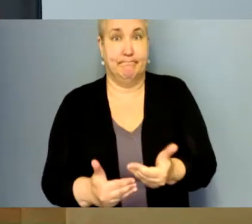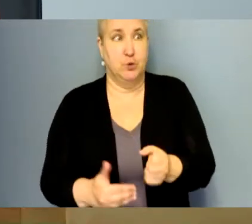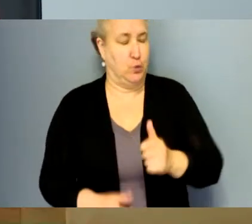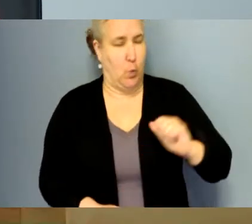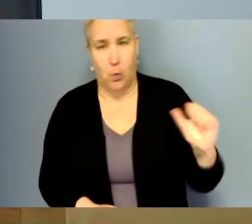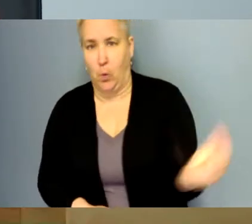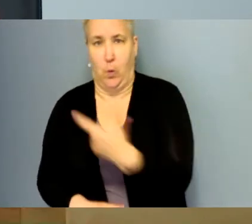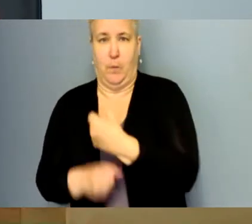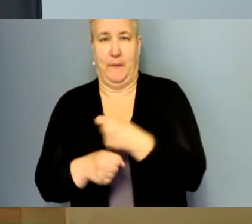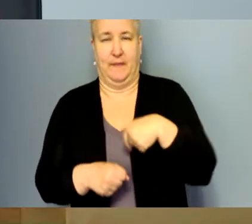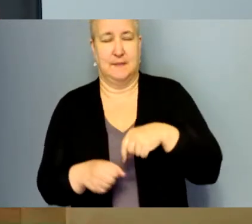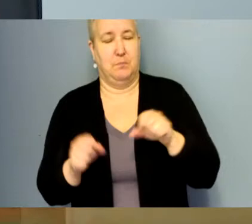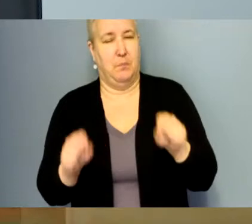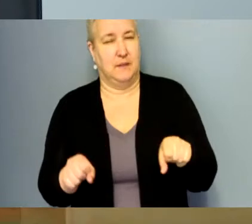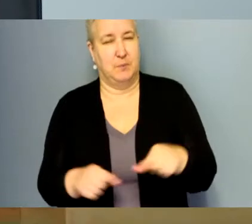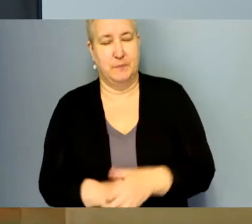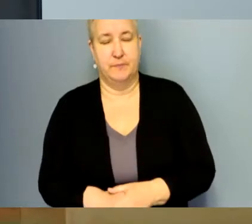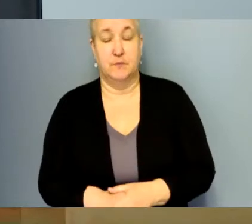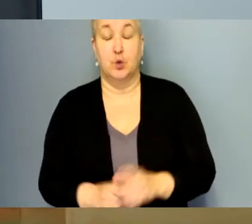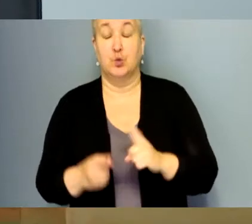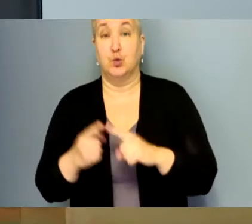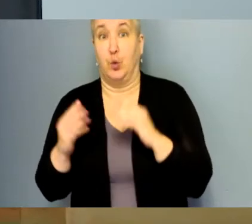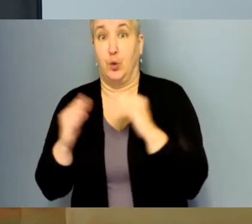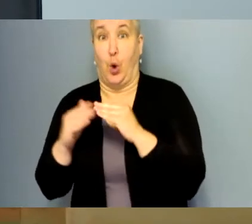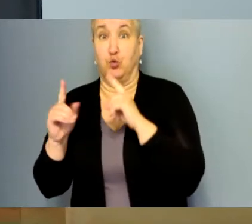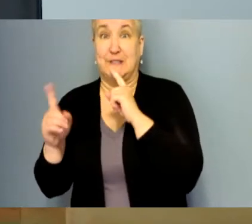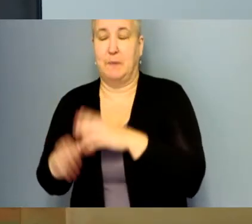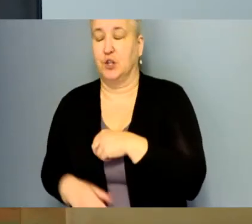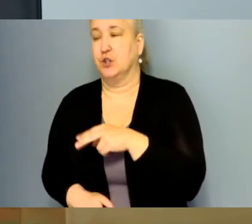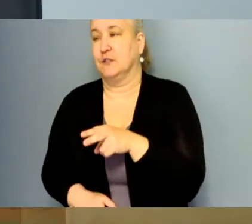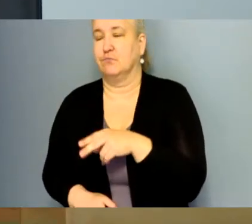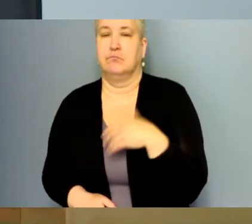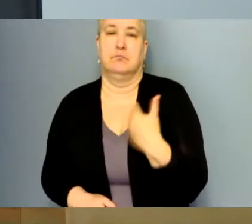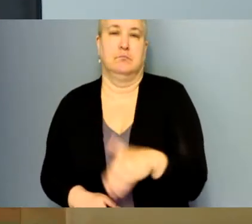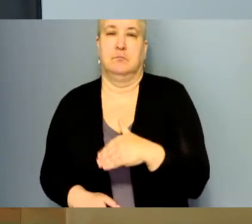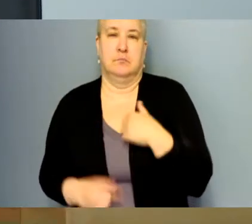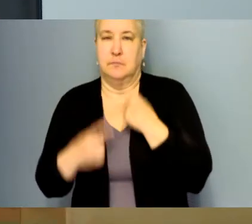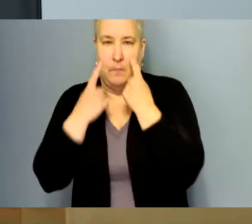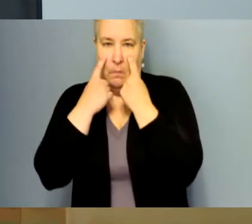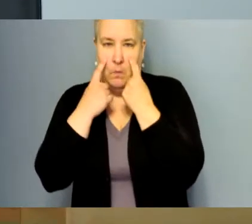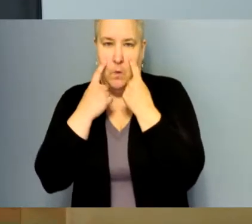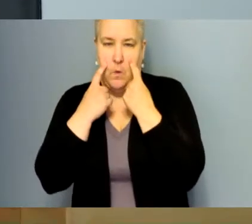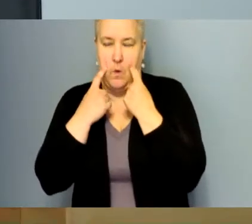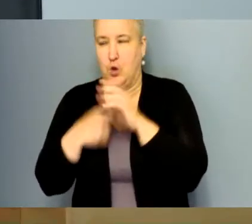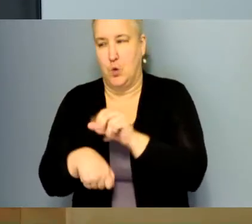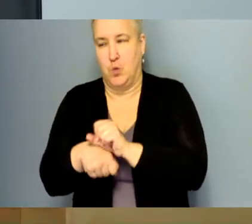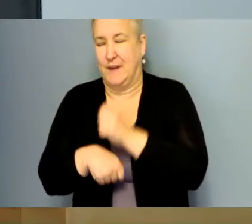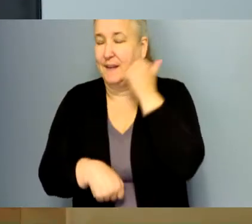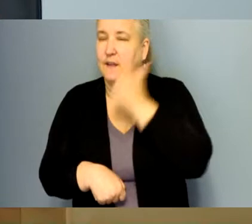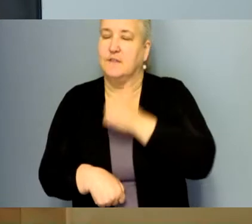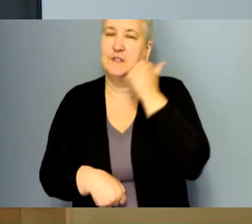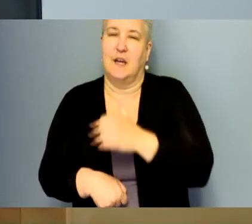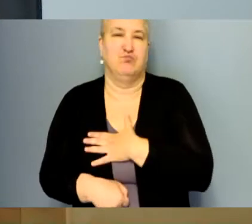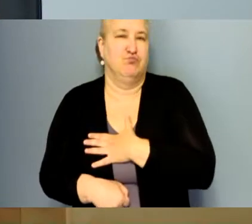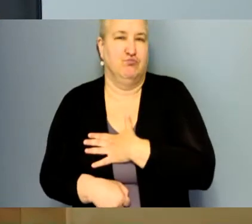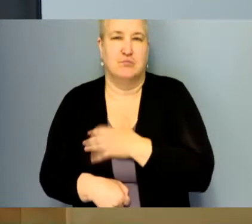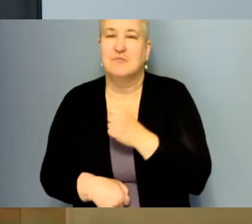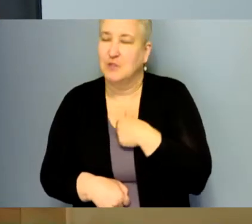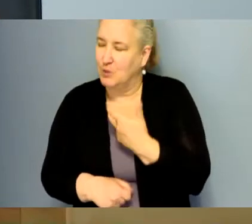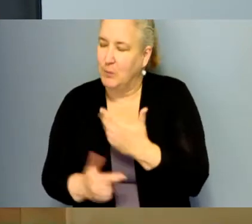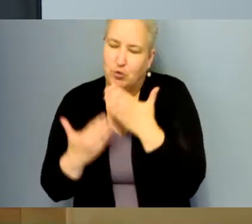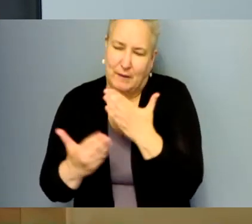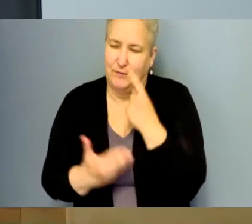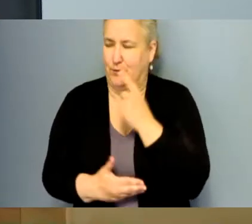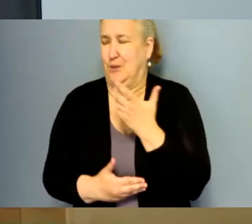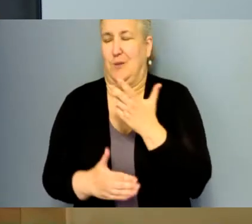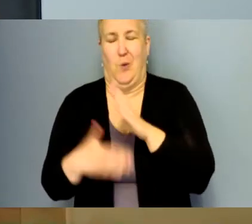have made this possible. And to the co-responders, this brings me to tears, the work that you do every day. So I'm very grateful for